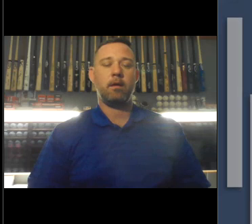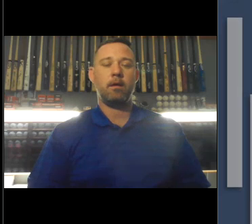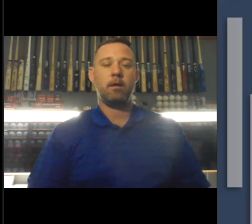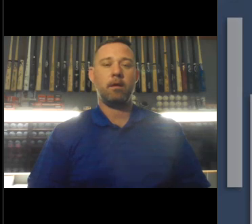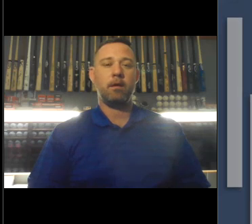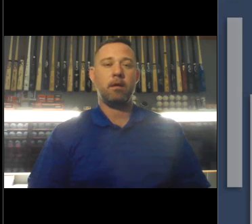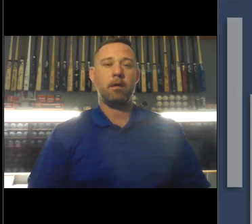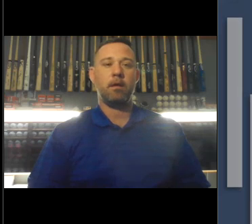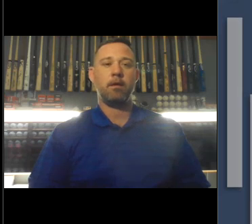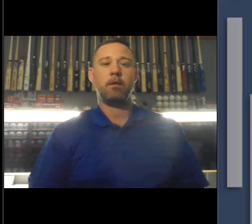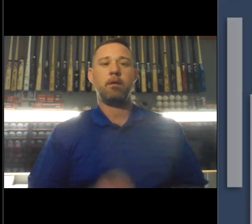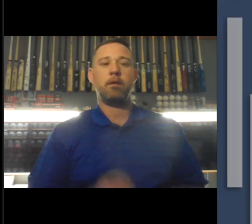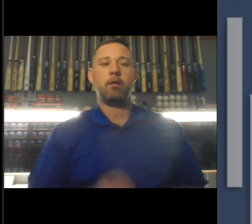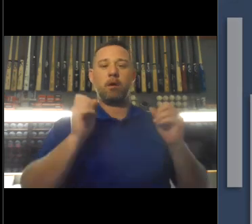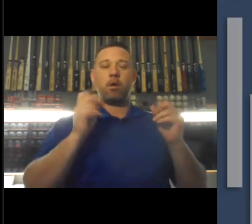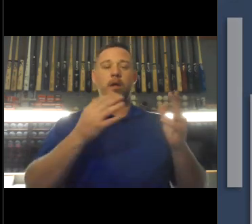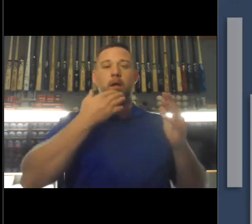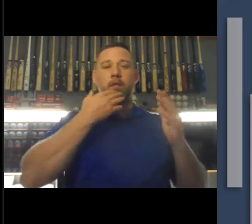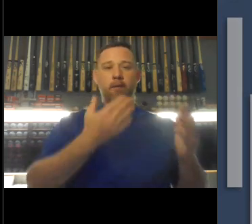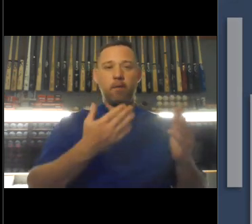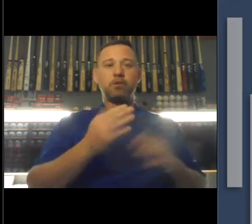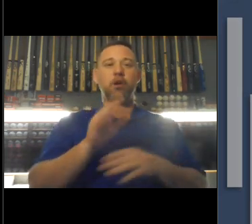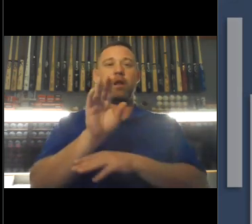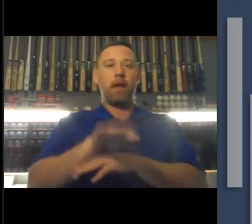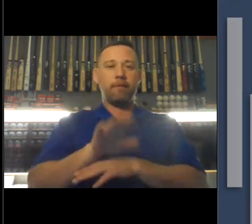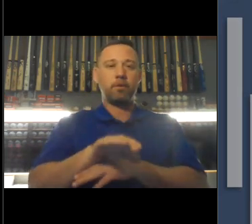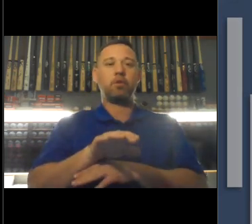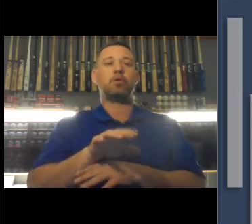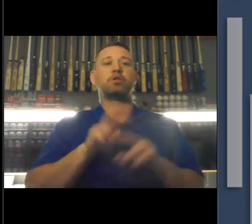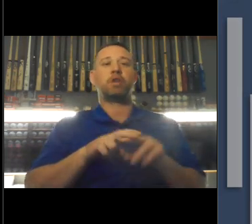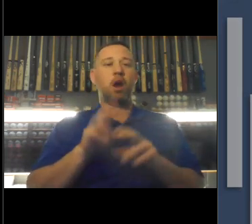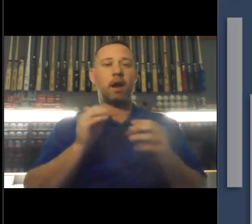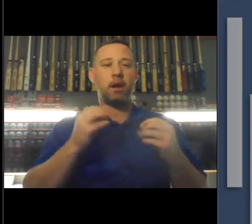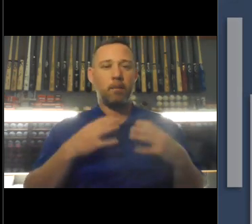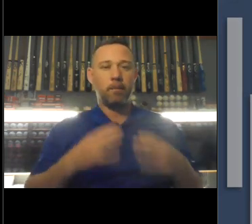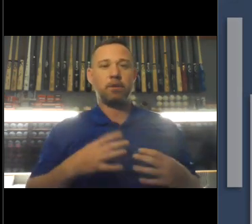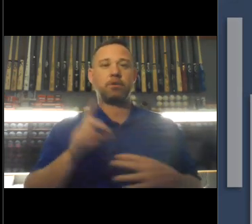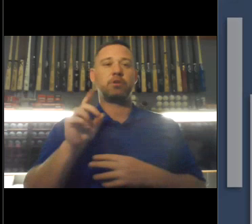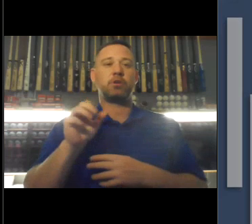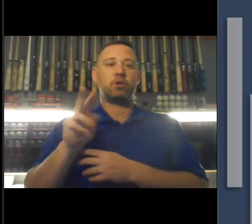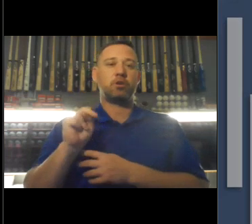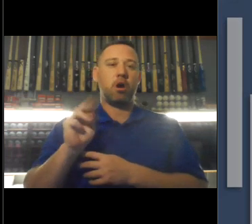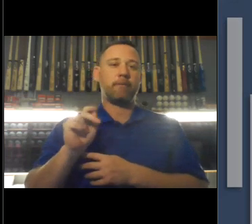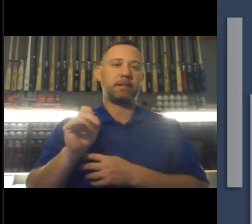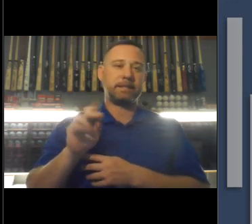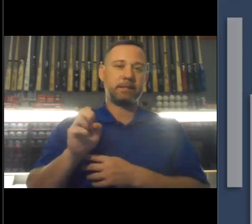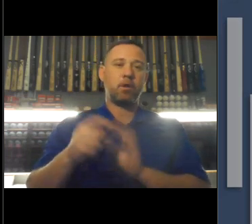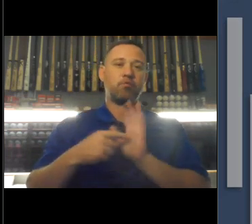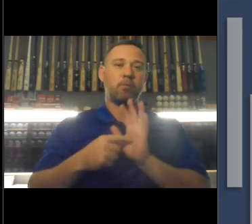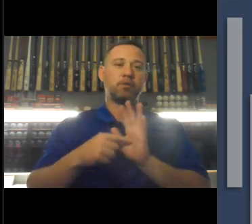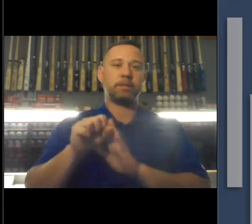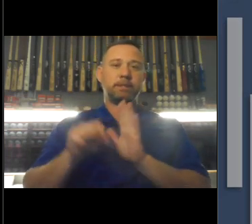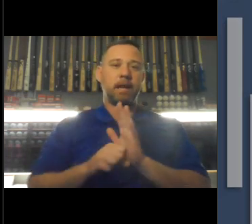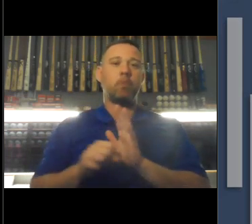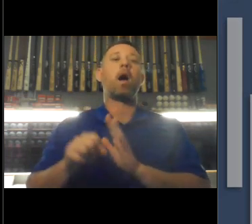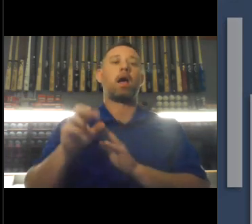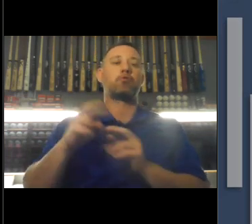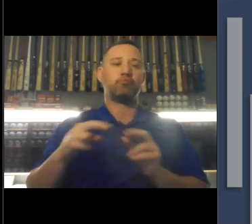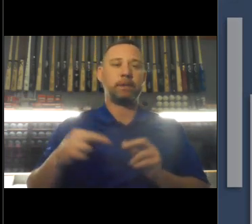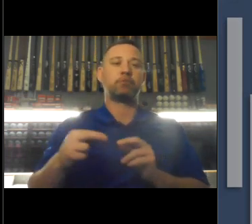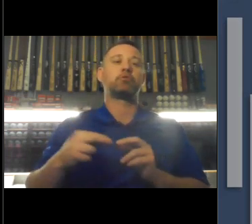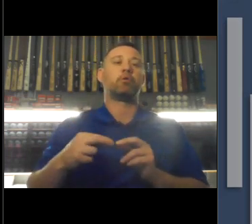All right, thank you so much. Good afternoon, Chair and Commissioners. I'm Dawn Batiste, representing the statewide Regional Transportation